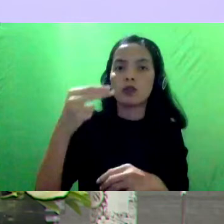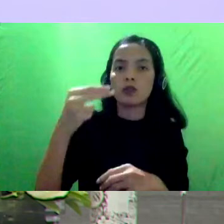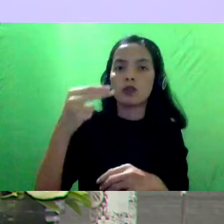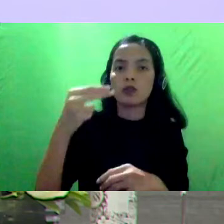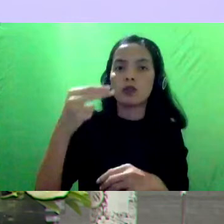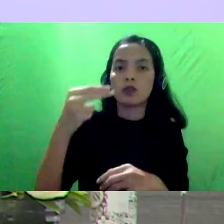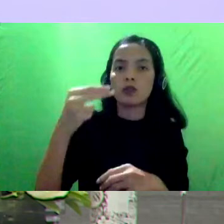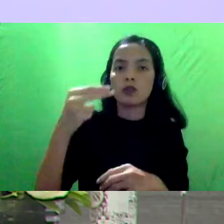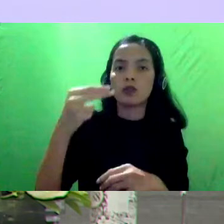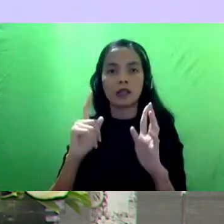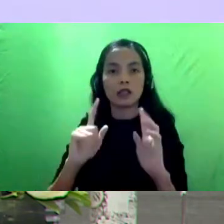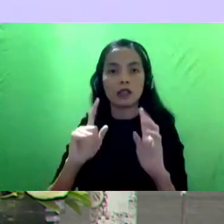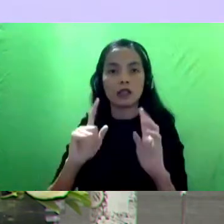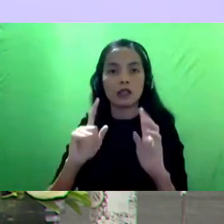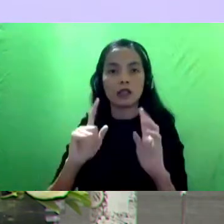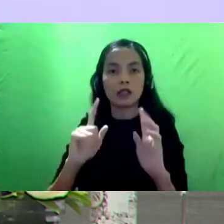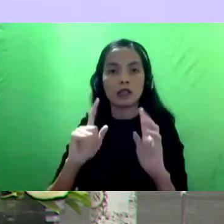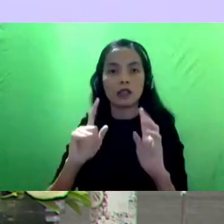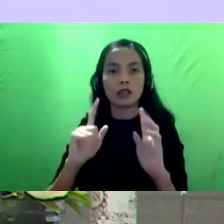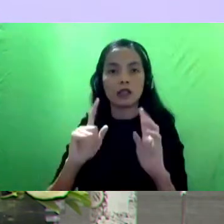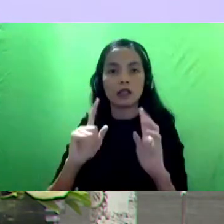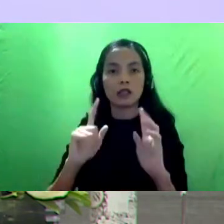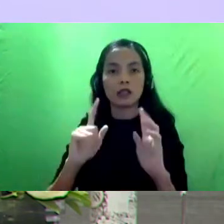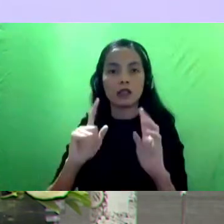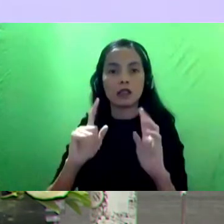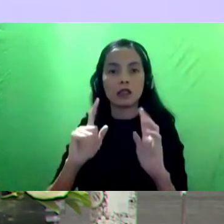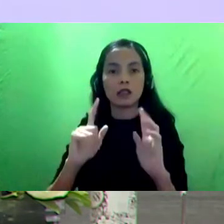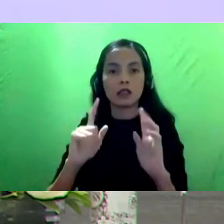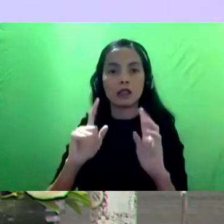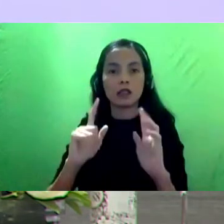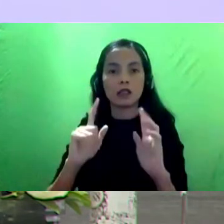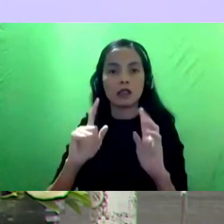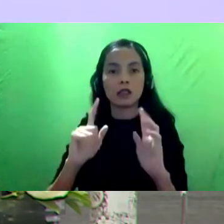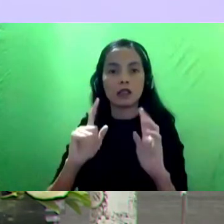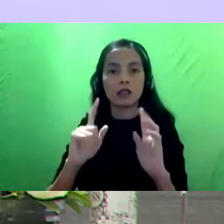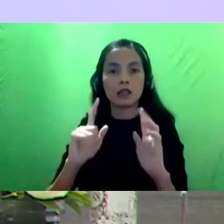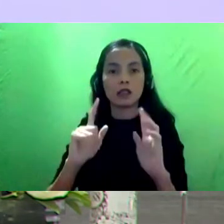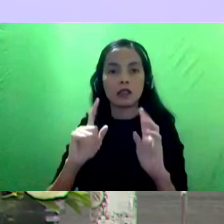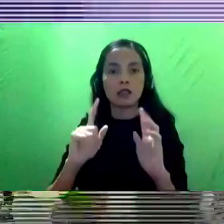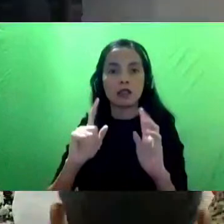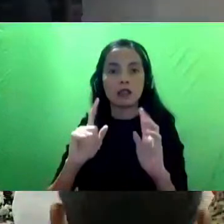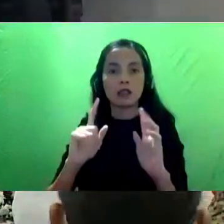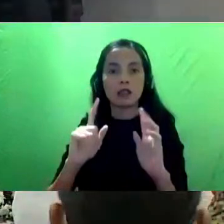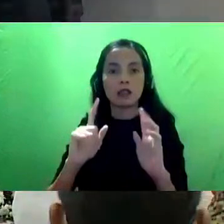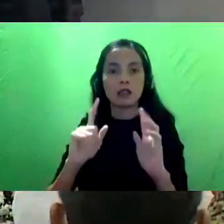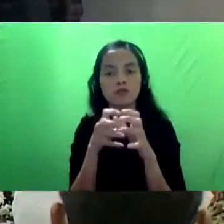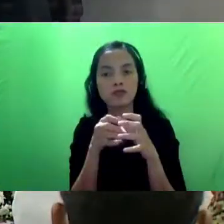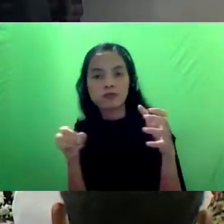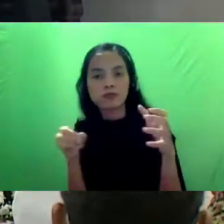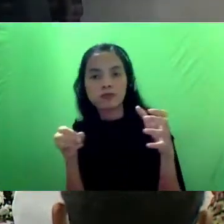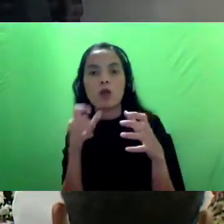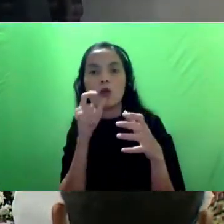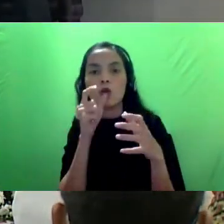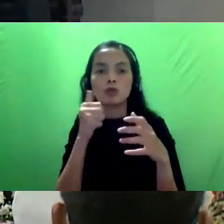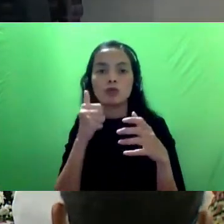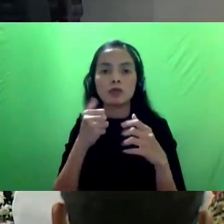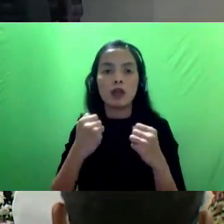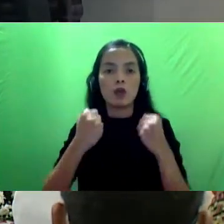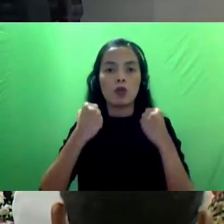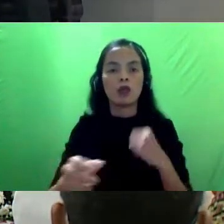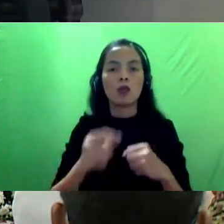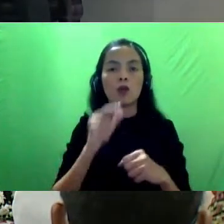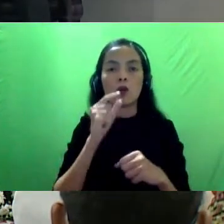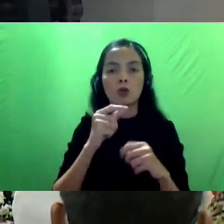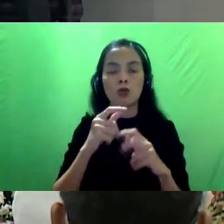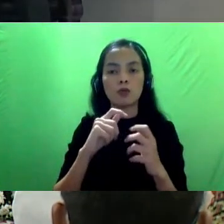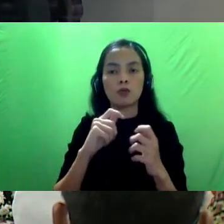and marginalized group to regain their strength and resilience to achieve sustainable recovery from the pandemic? Okay, thank you for the